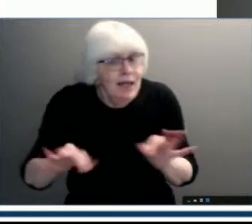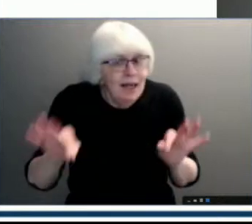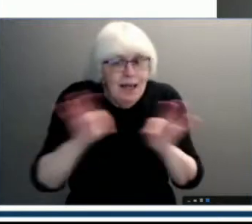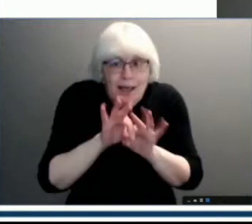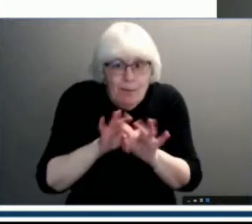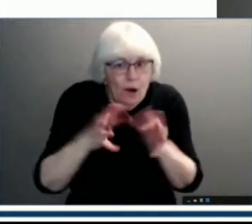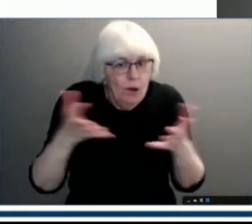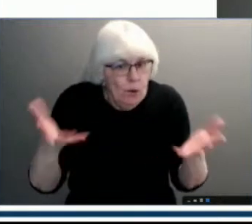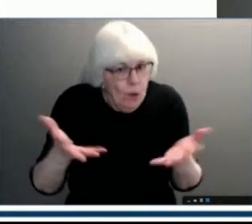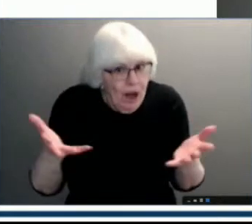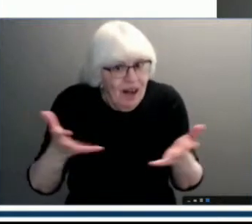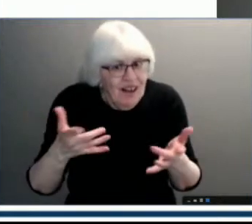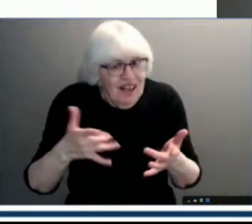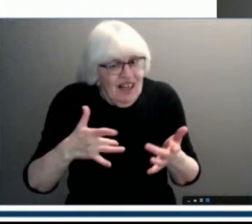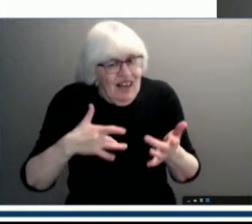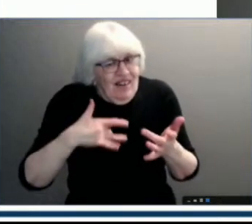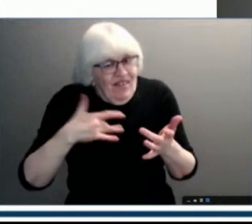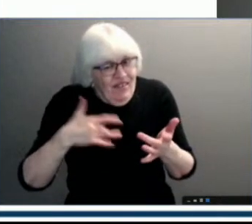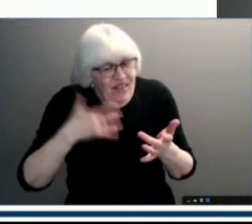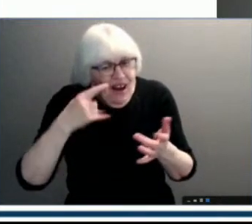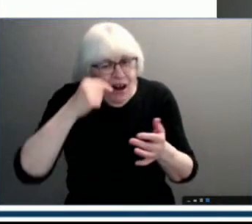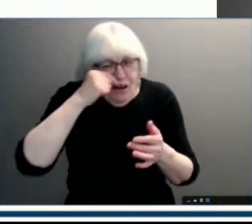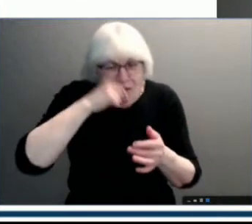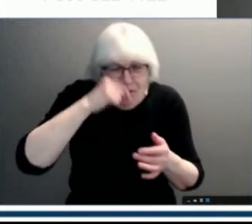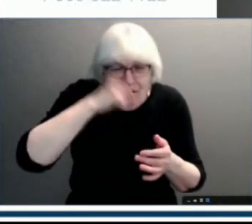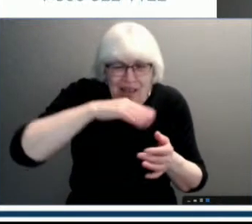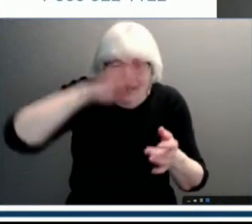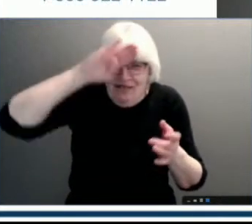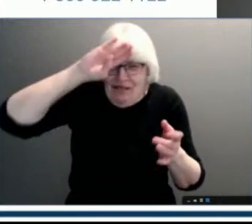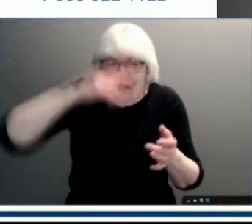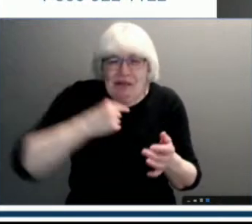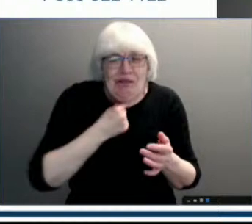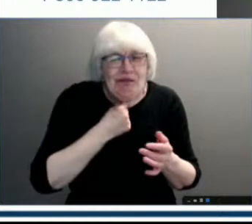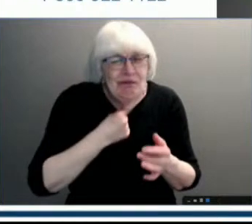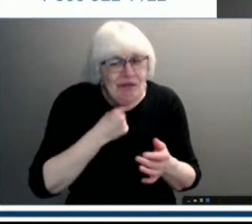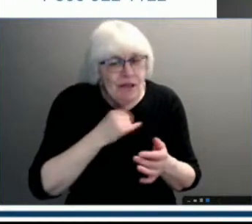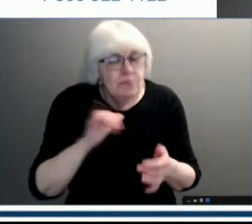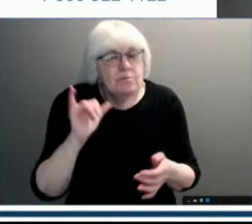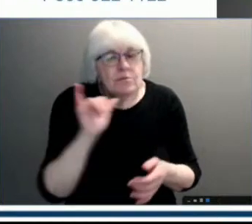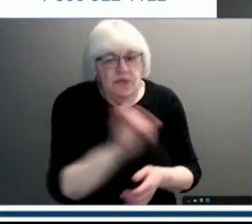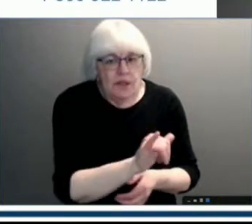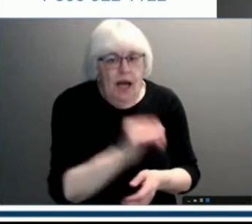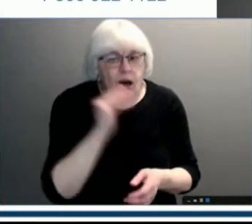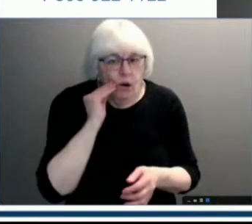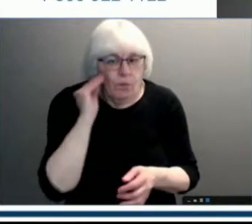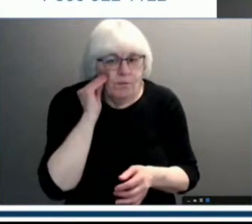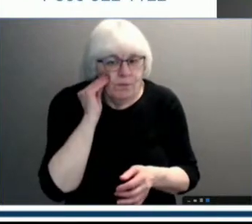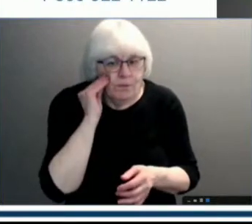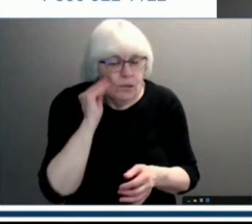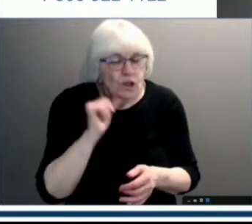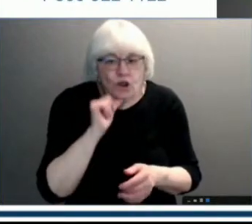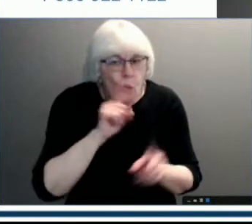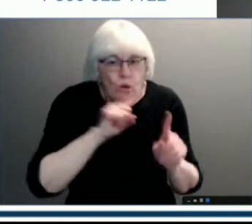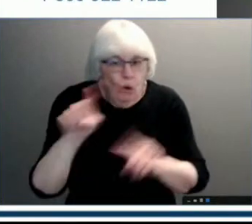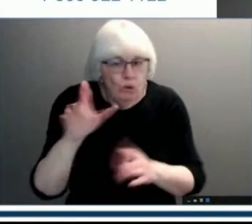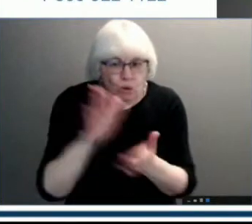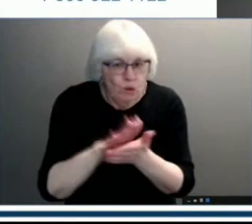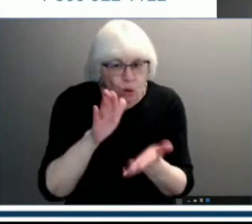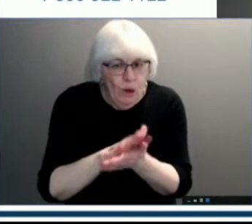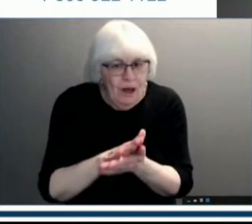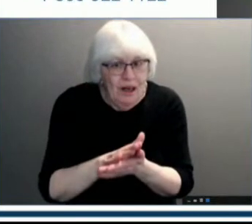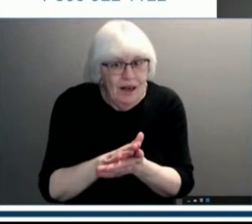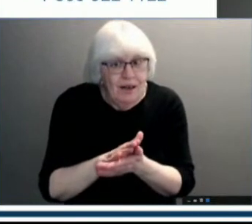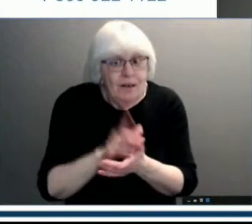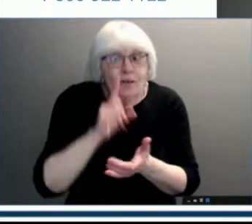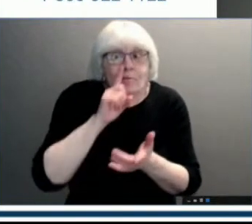flu-like symptoms, then they need to stay home, not be in school, and then test as appropriate, whether they're eligible